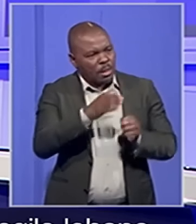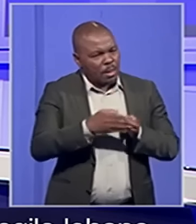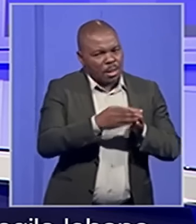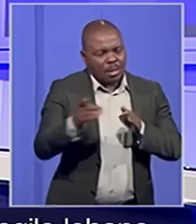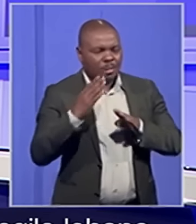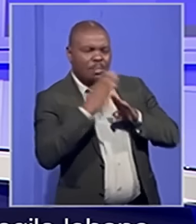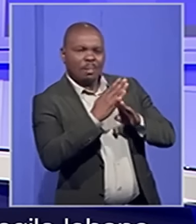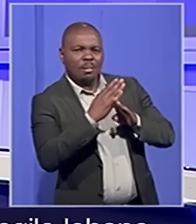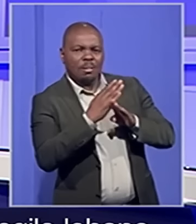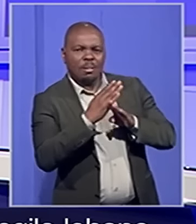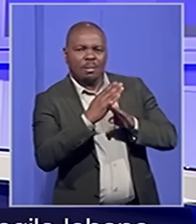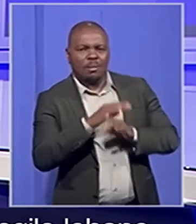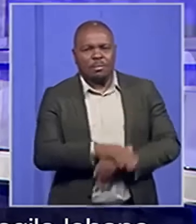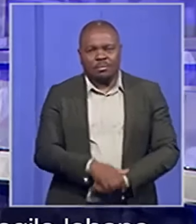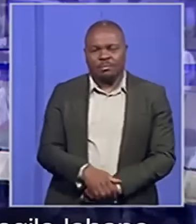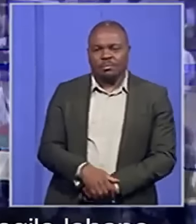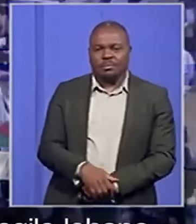Gaza.